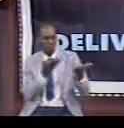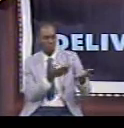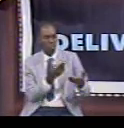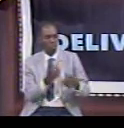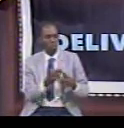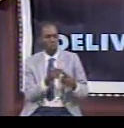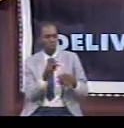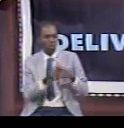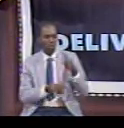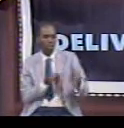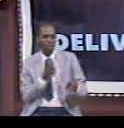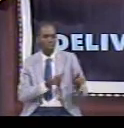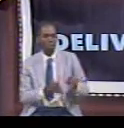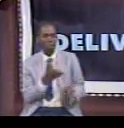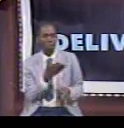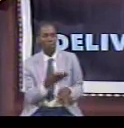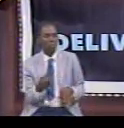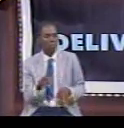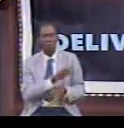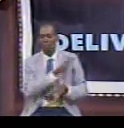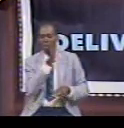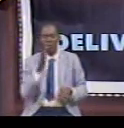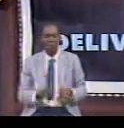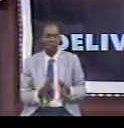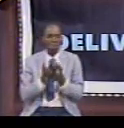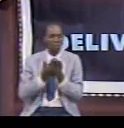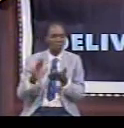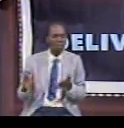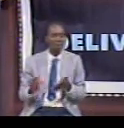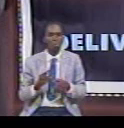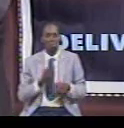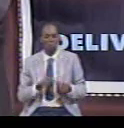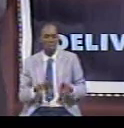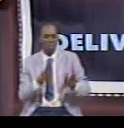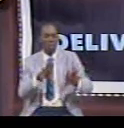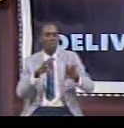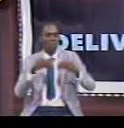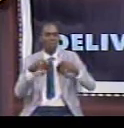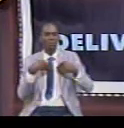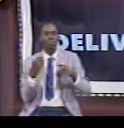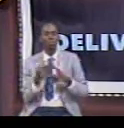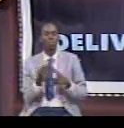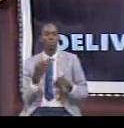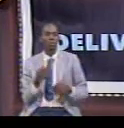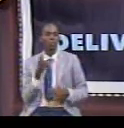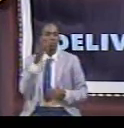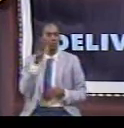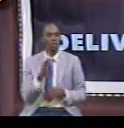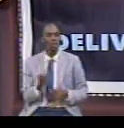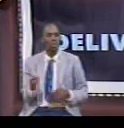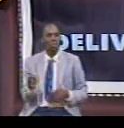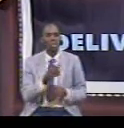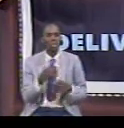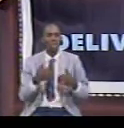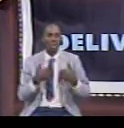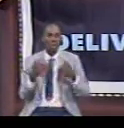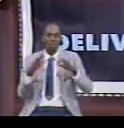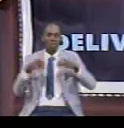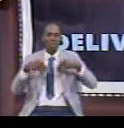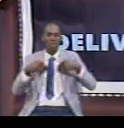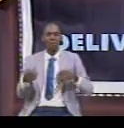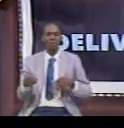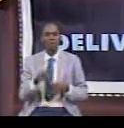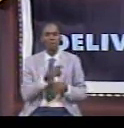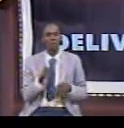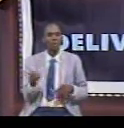the word. They didn't turn away from the word. They received the word of God. It says they have received them, and